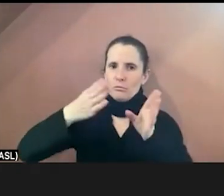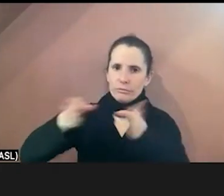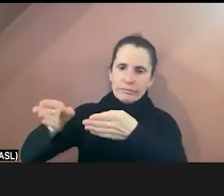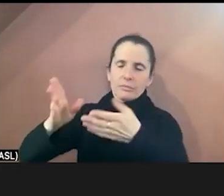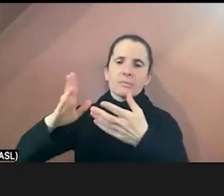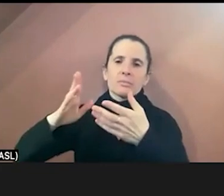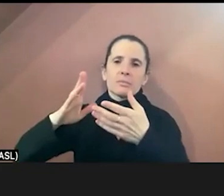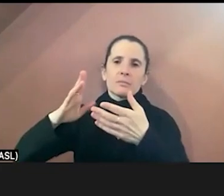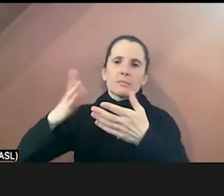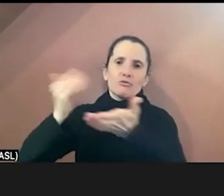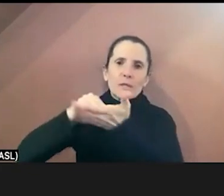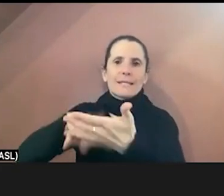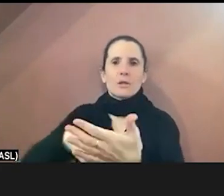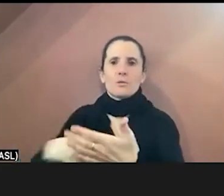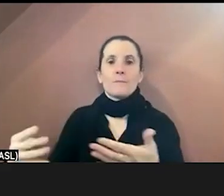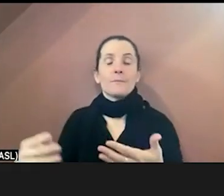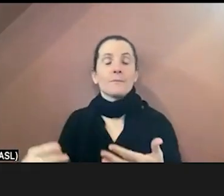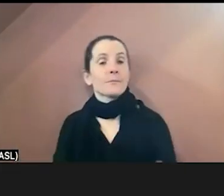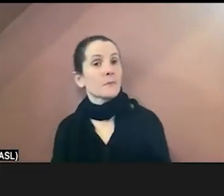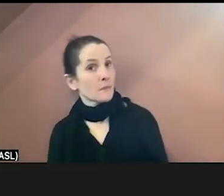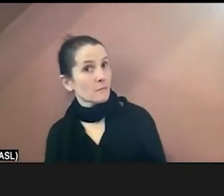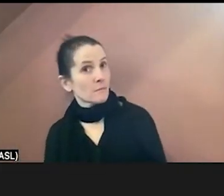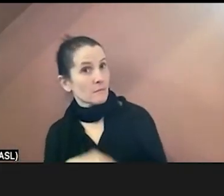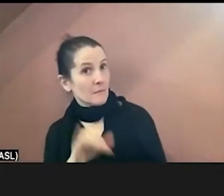Well, is that your next project?